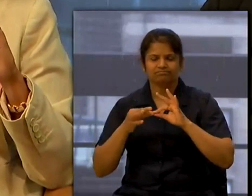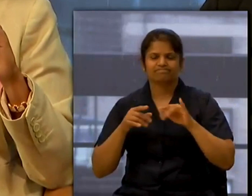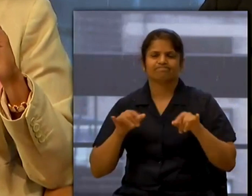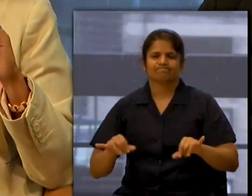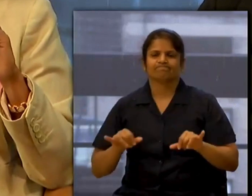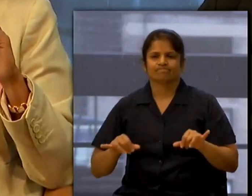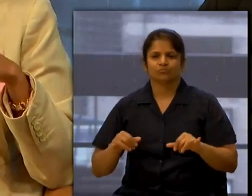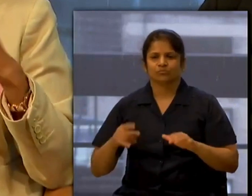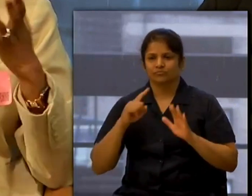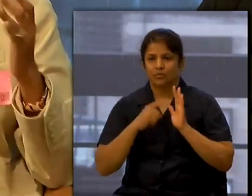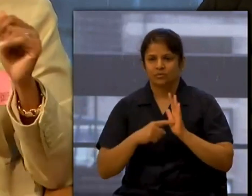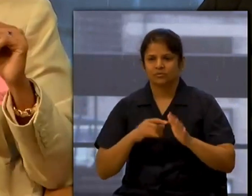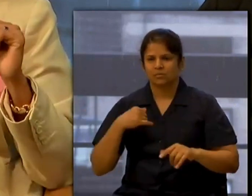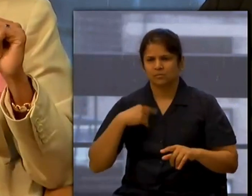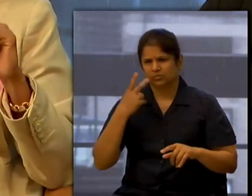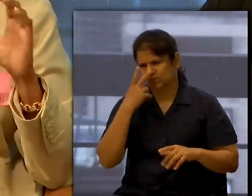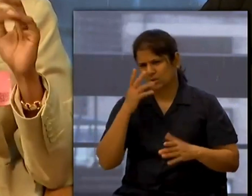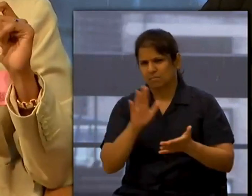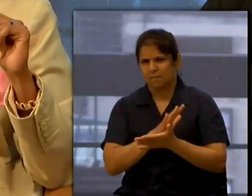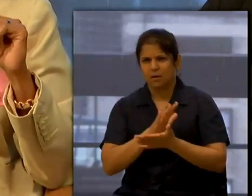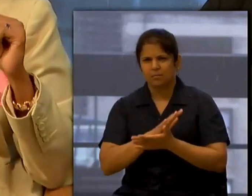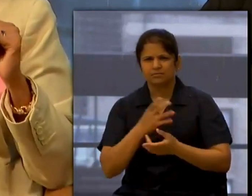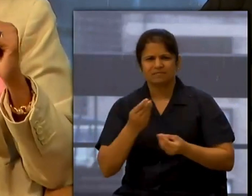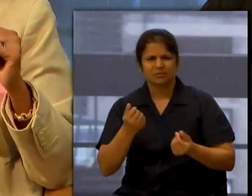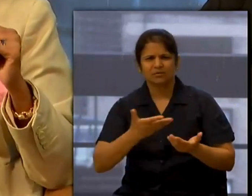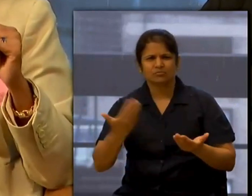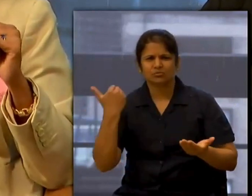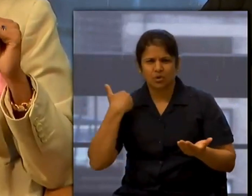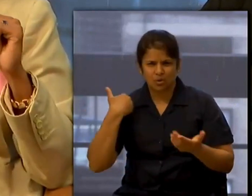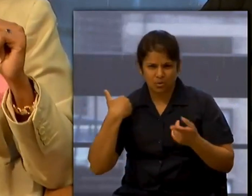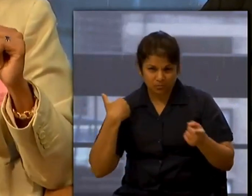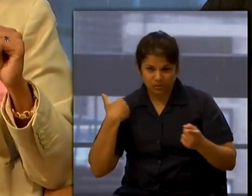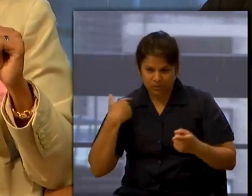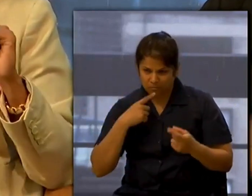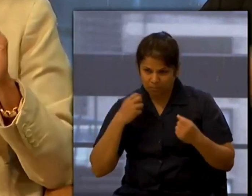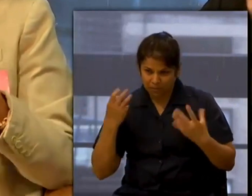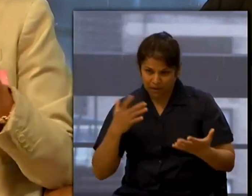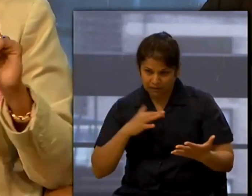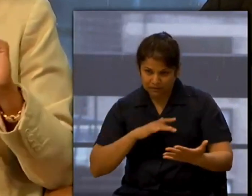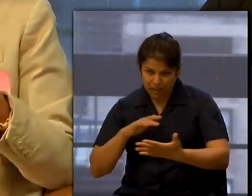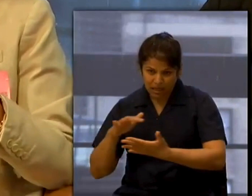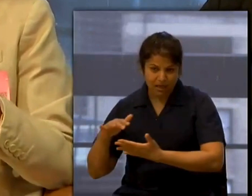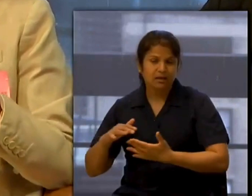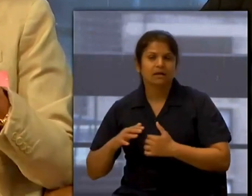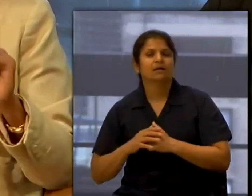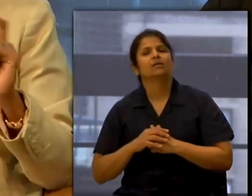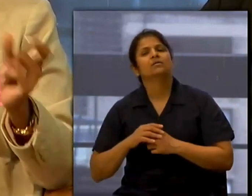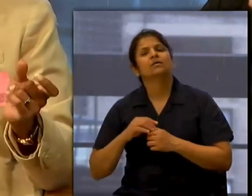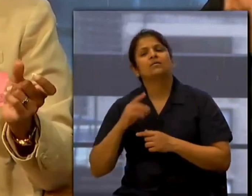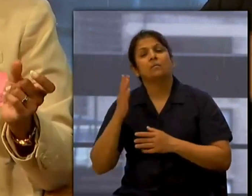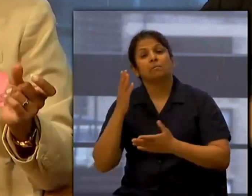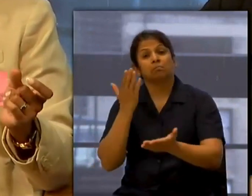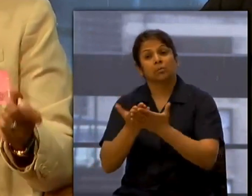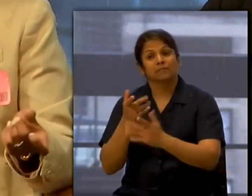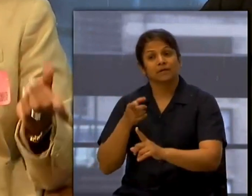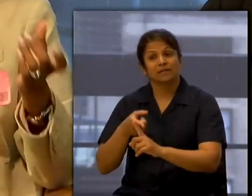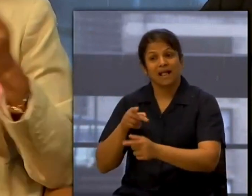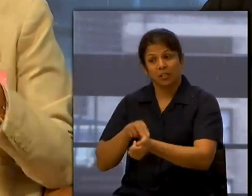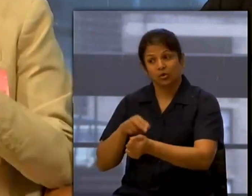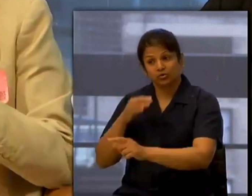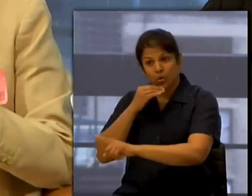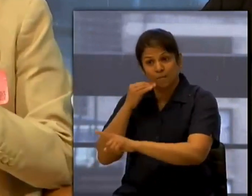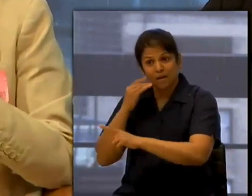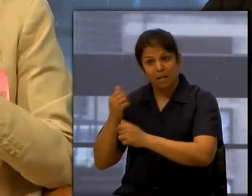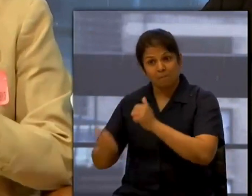that, and looked at several studies, and one study found that nursing homes that were disproportionately Black or Hispanic had